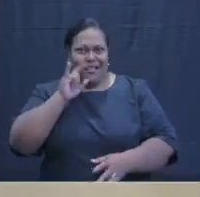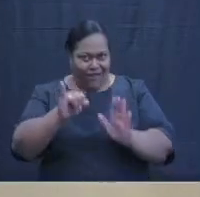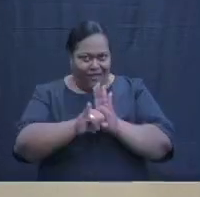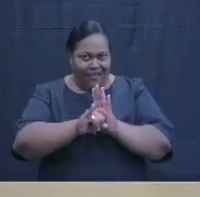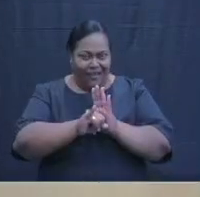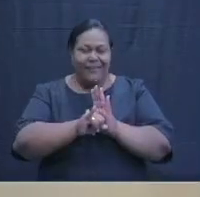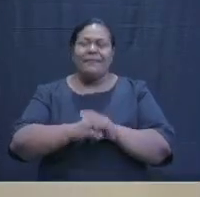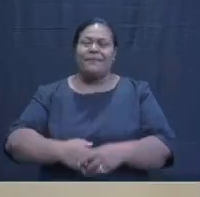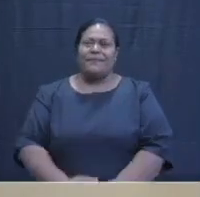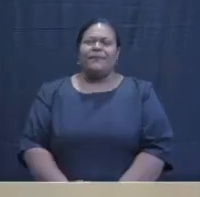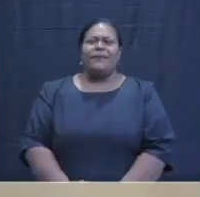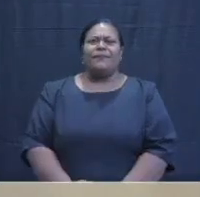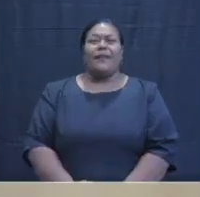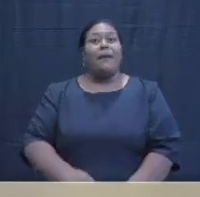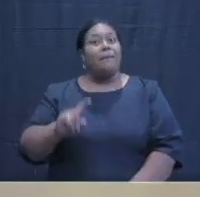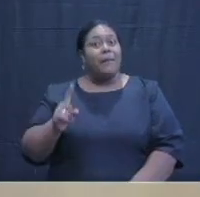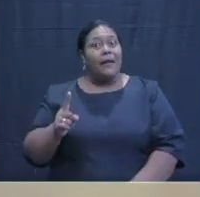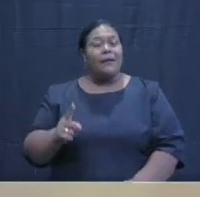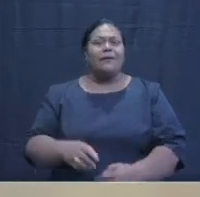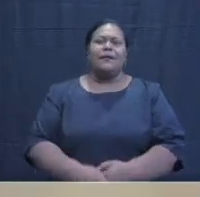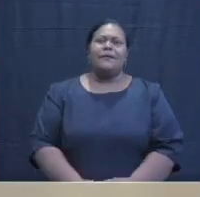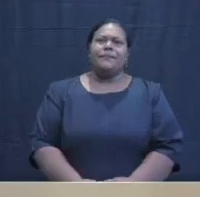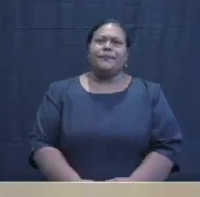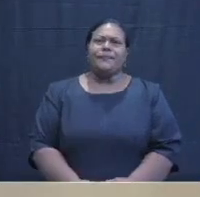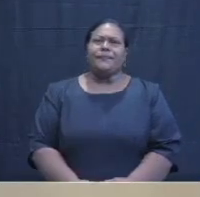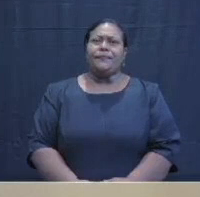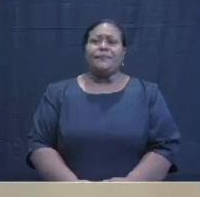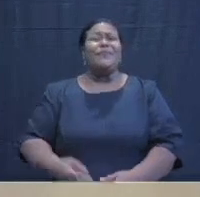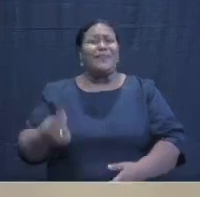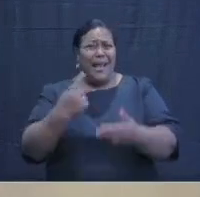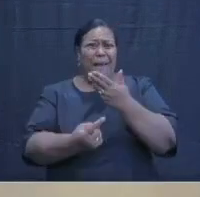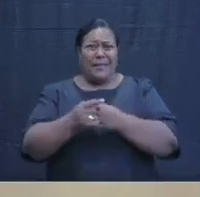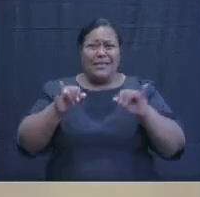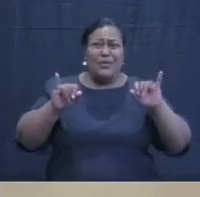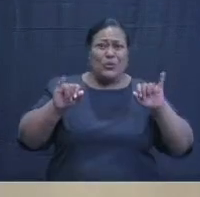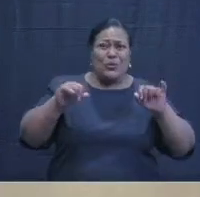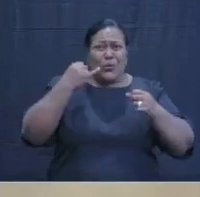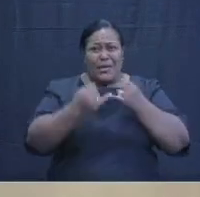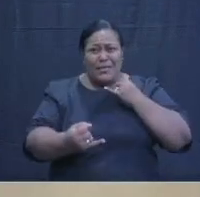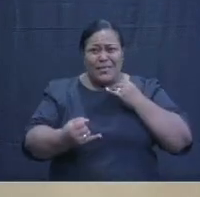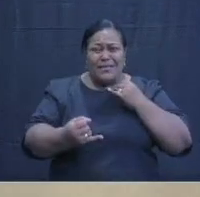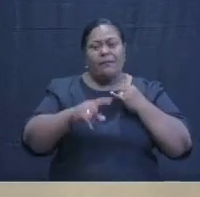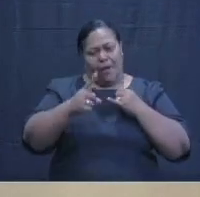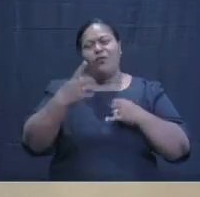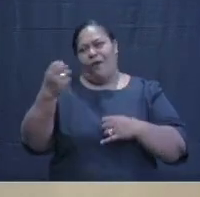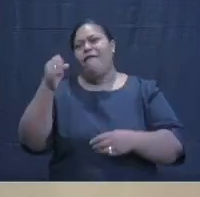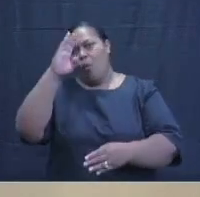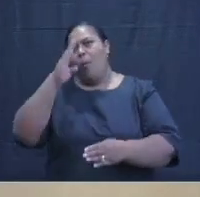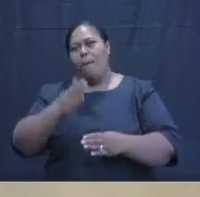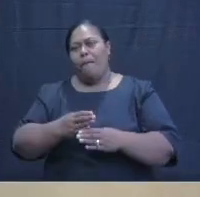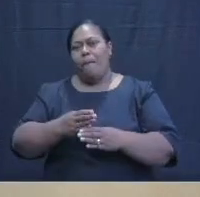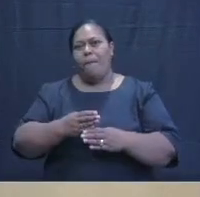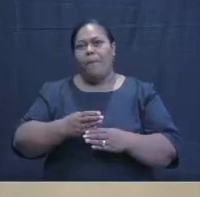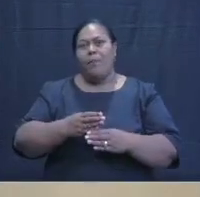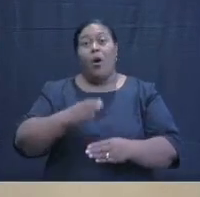crossroad, however, amidst this darkness, there is hope. Hope